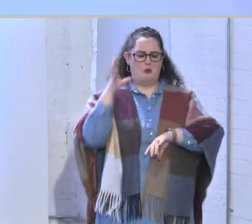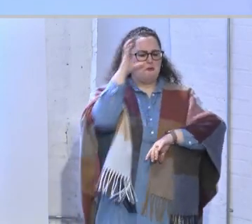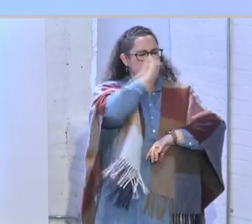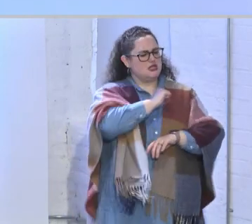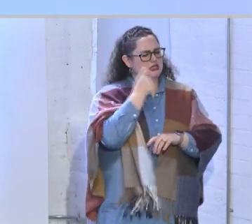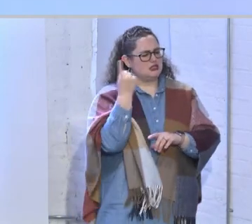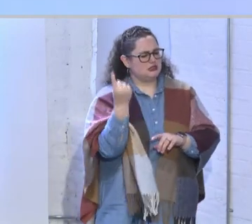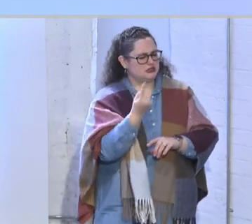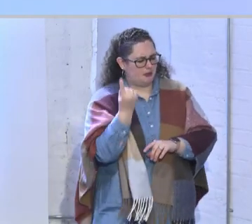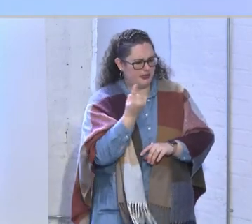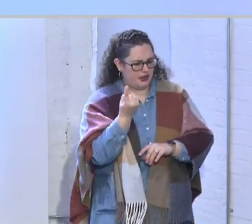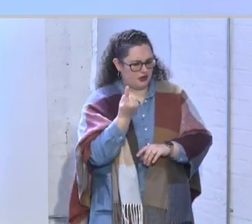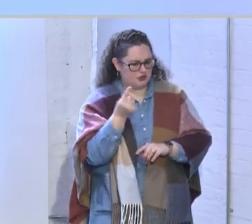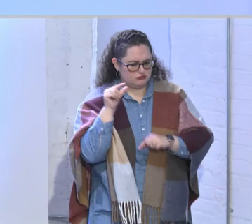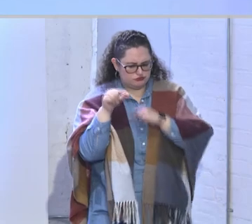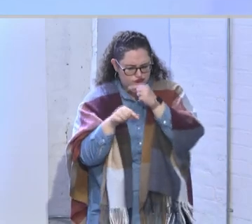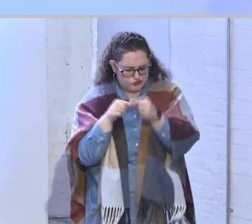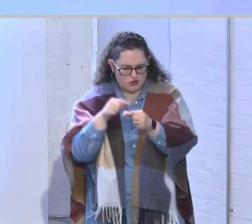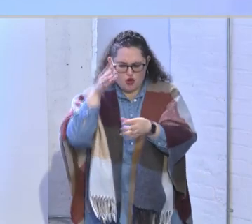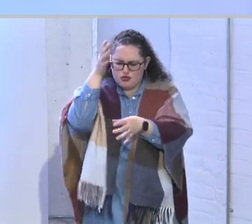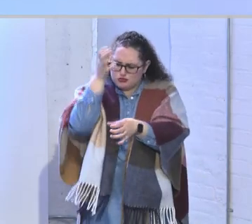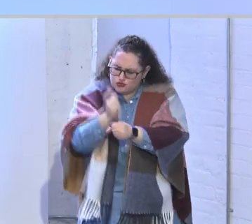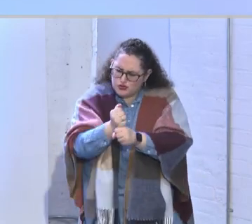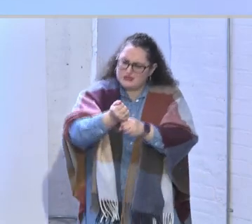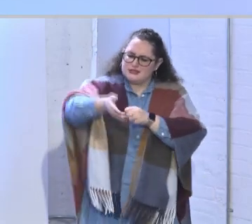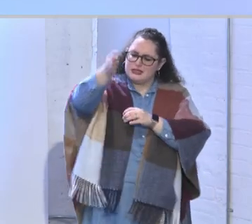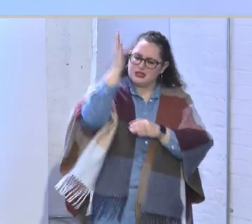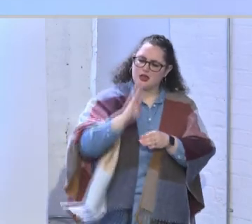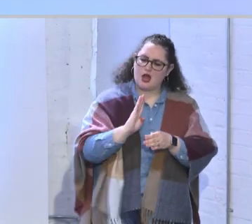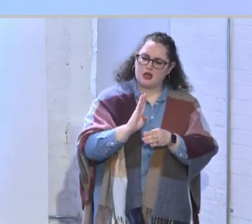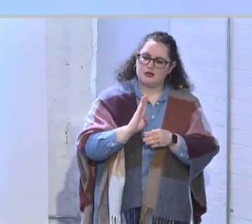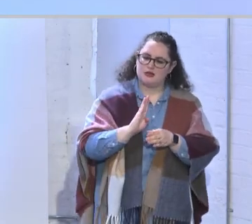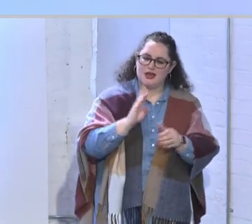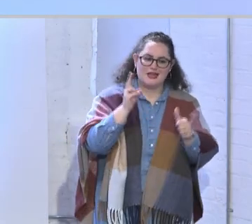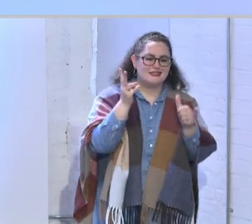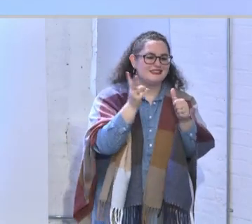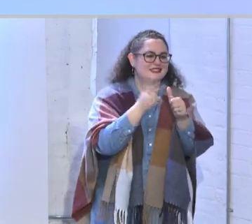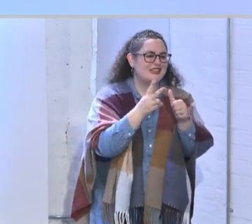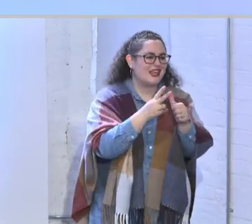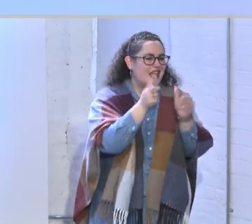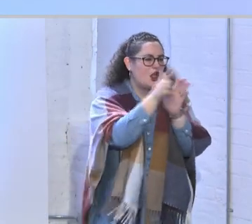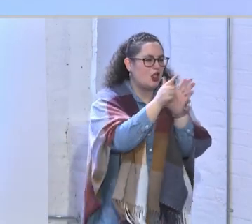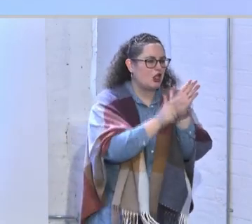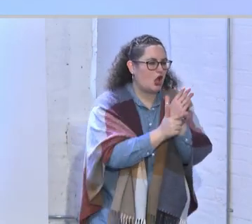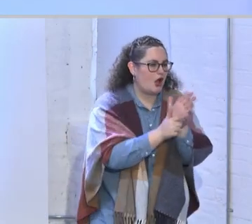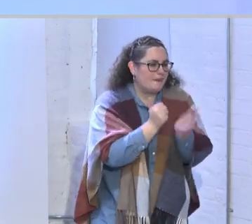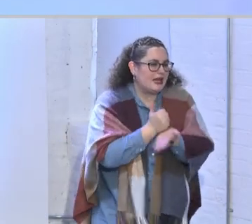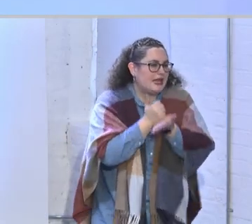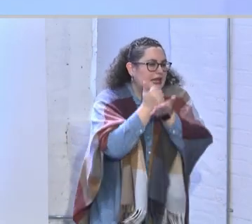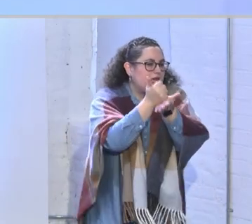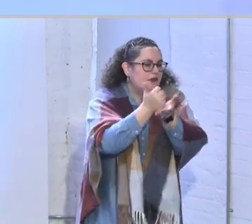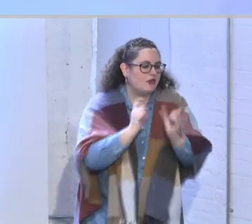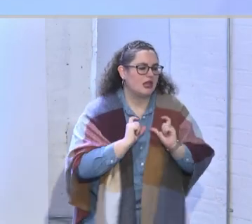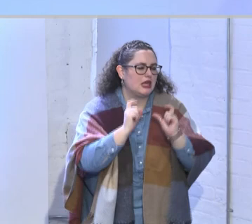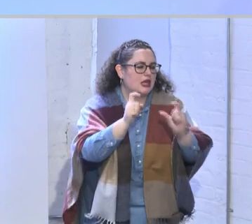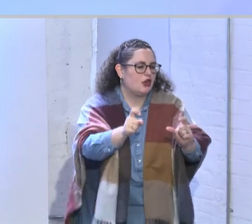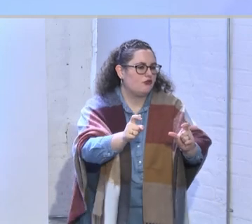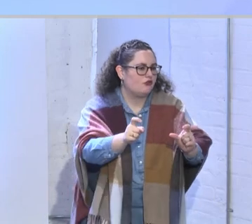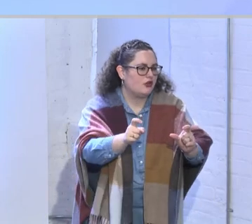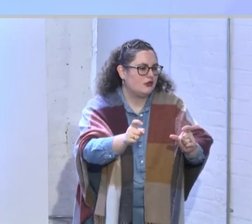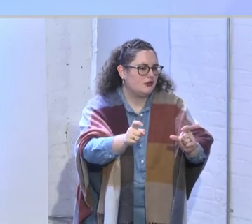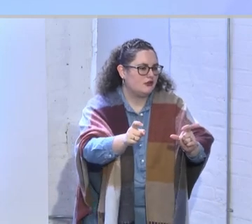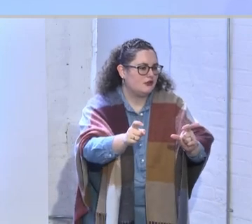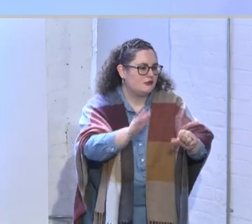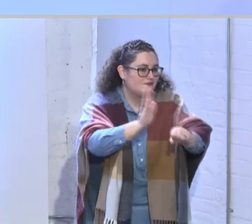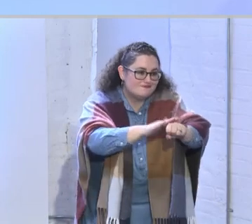that generation in their trust of God. And so he says, listen, here's the second law. And I'm going to, toward the beginning of this, I want to let parents know